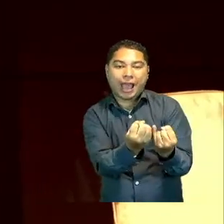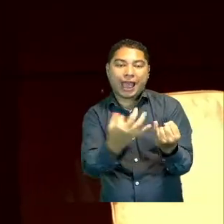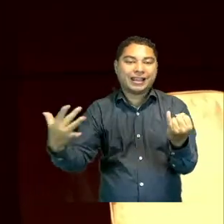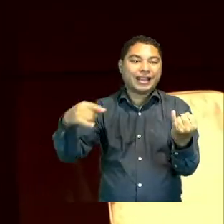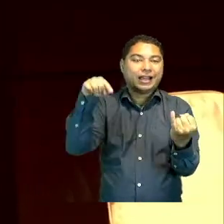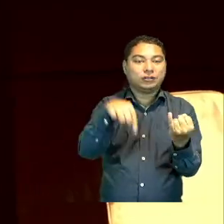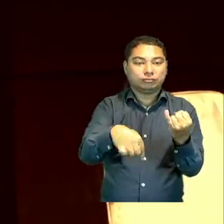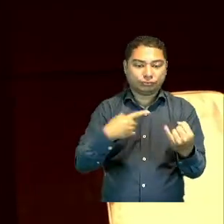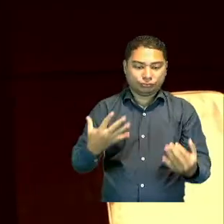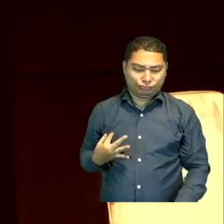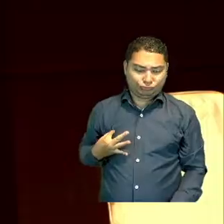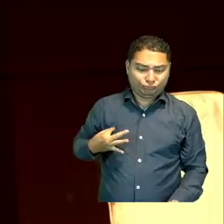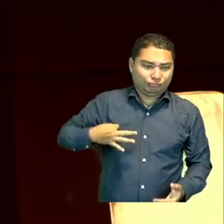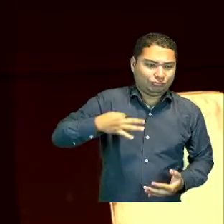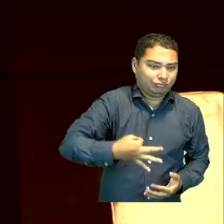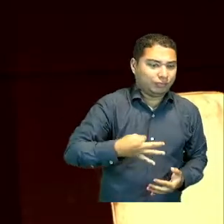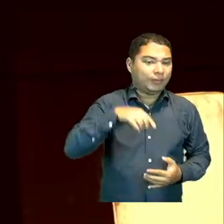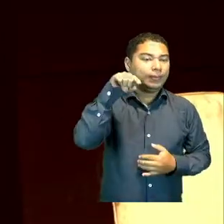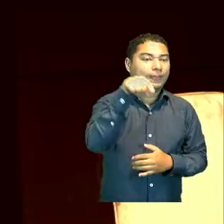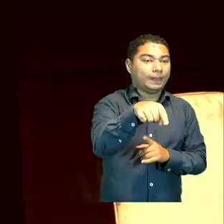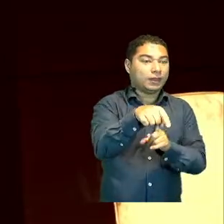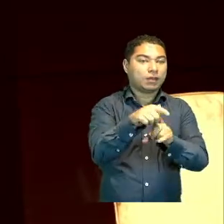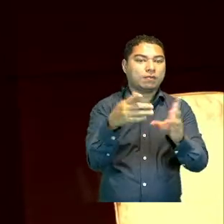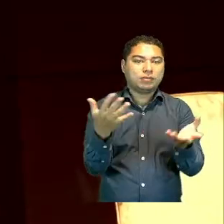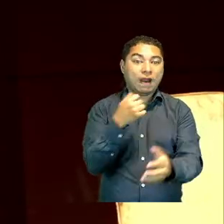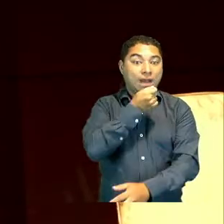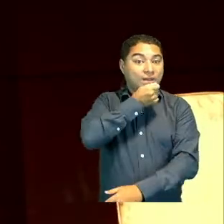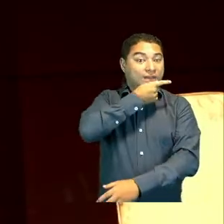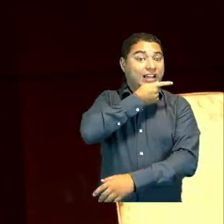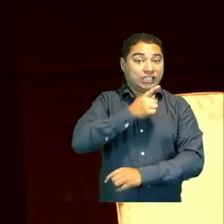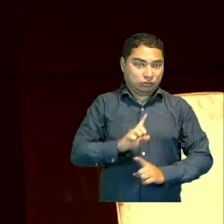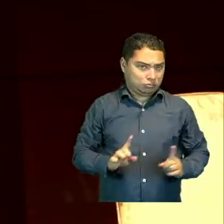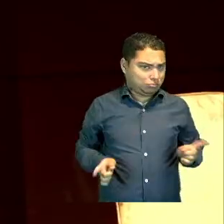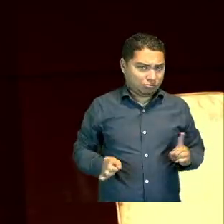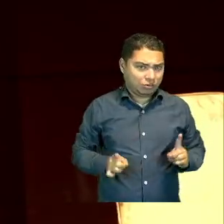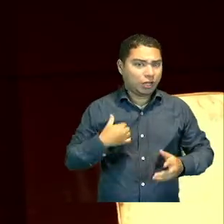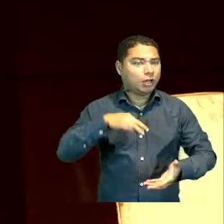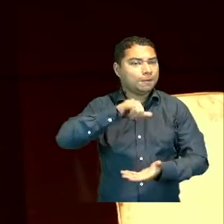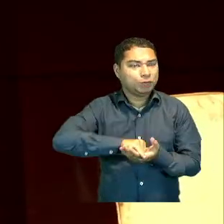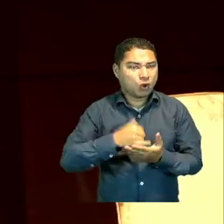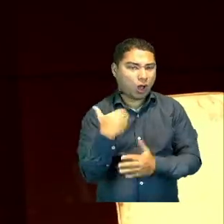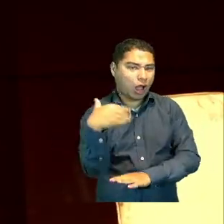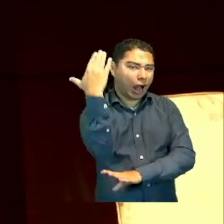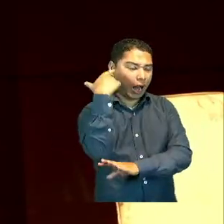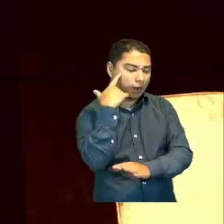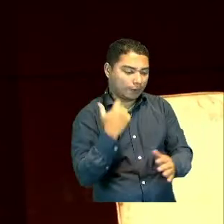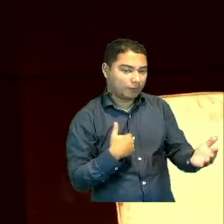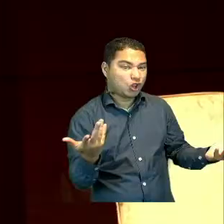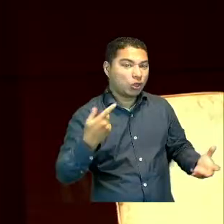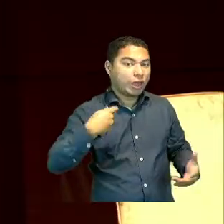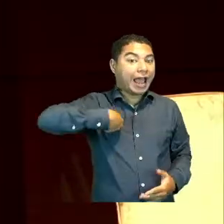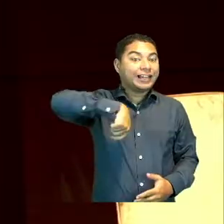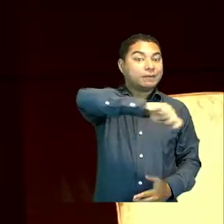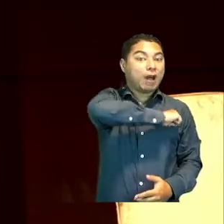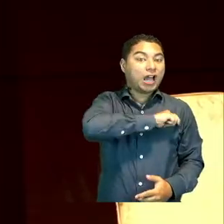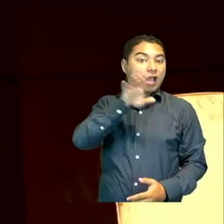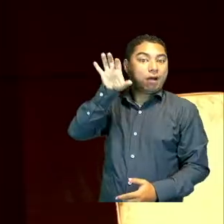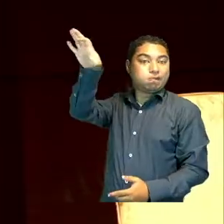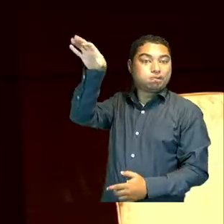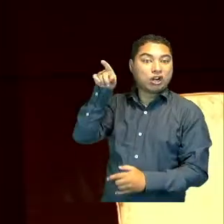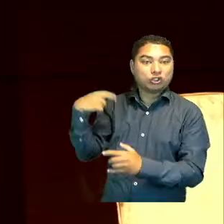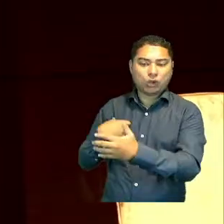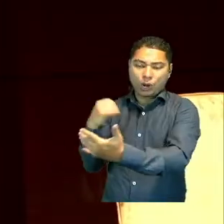ethnic styles and I wouldn't just leave it in a political discourse. And I had it working on high fashion in